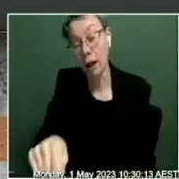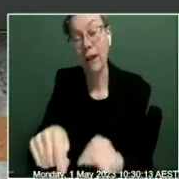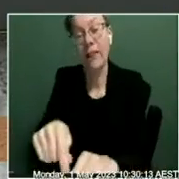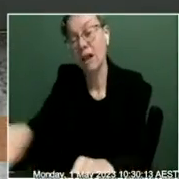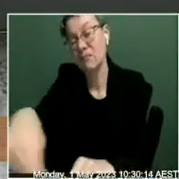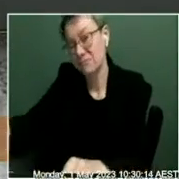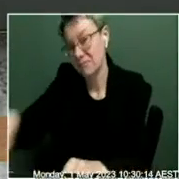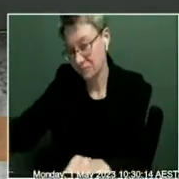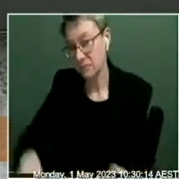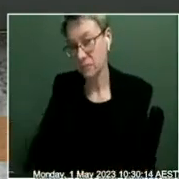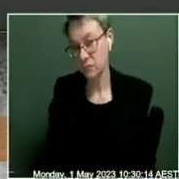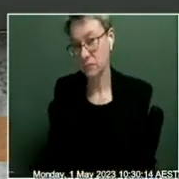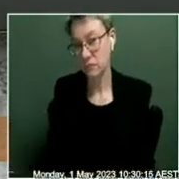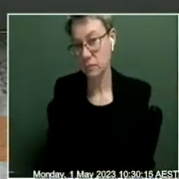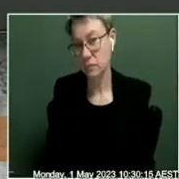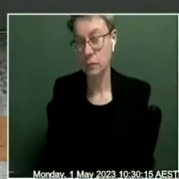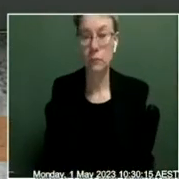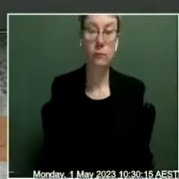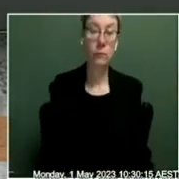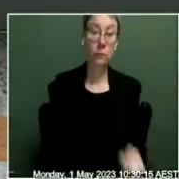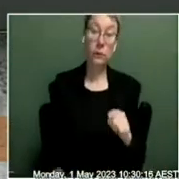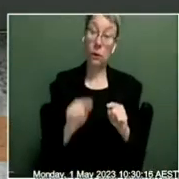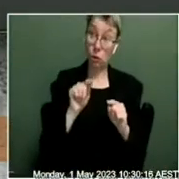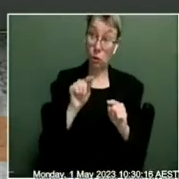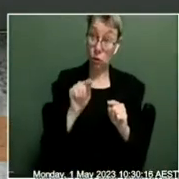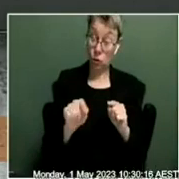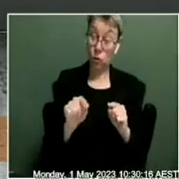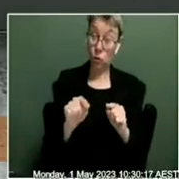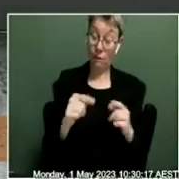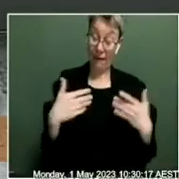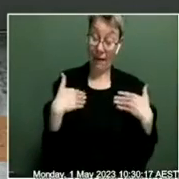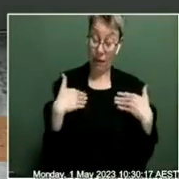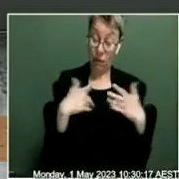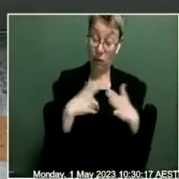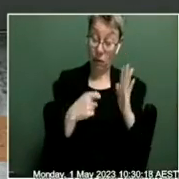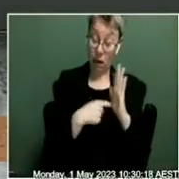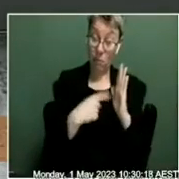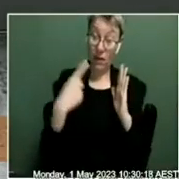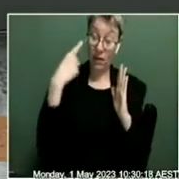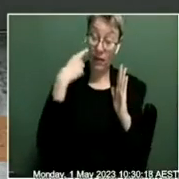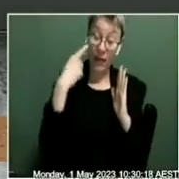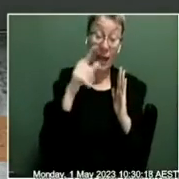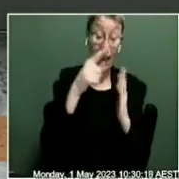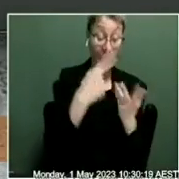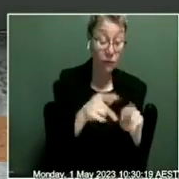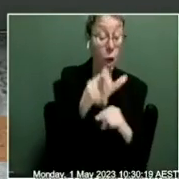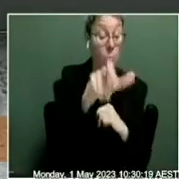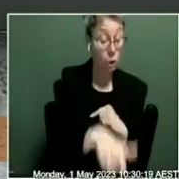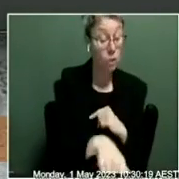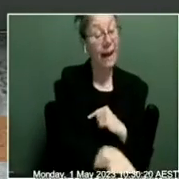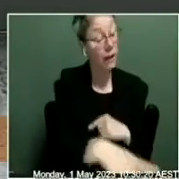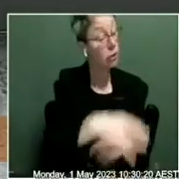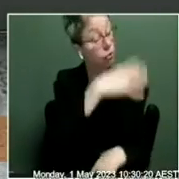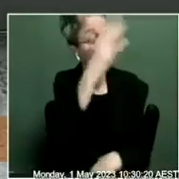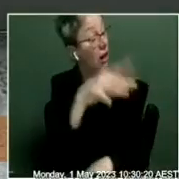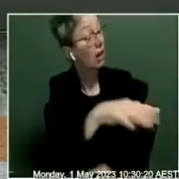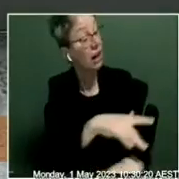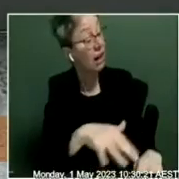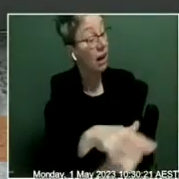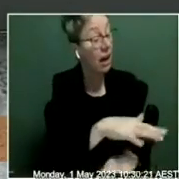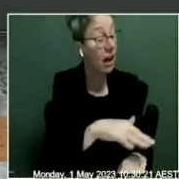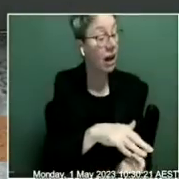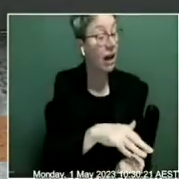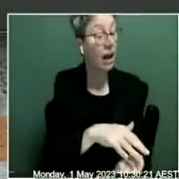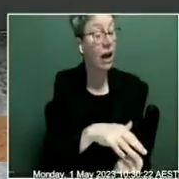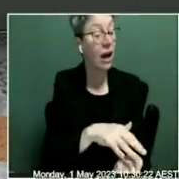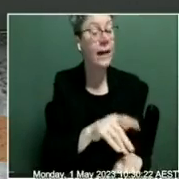Absolutely. And to date, it has been treated as a law and order issue. And rather than helping, you accept that